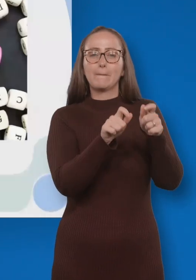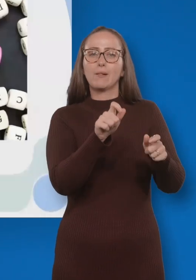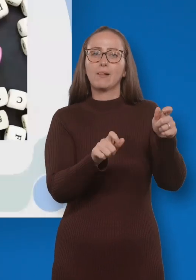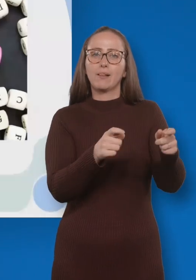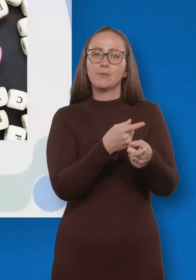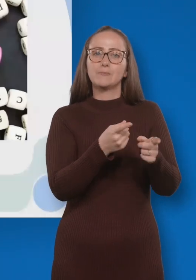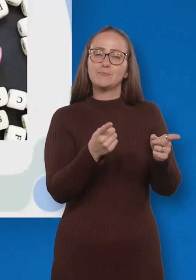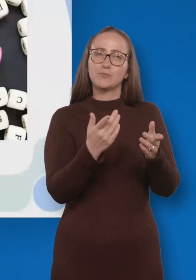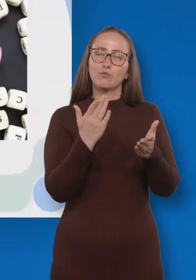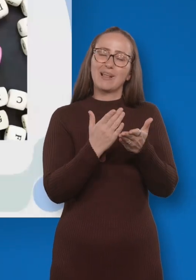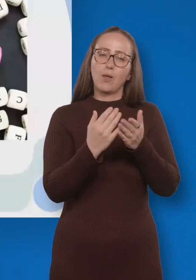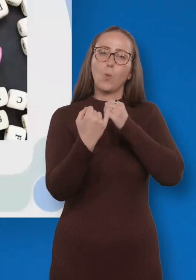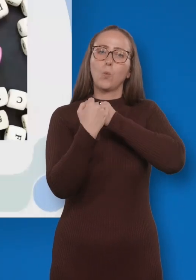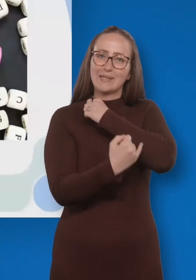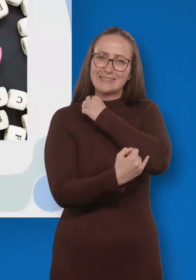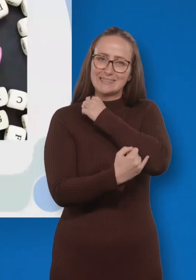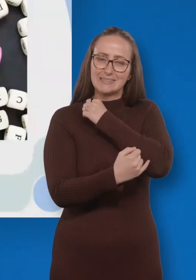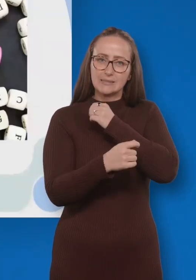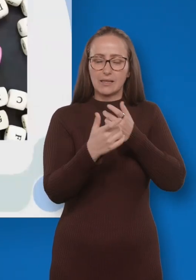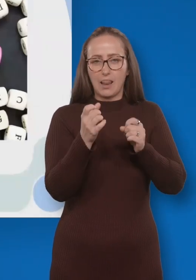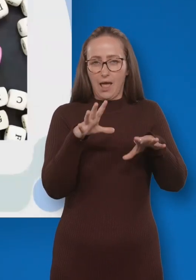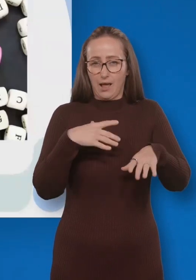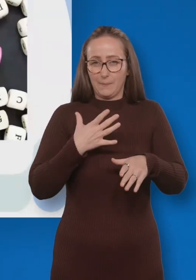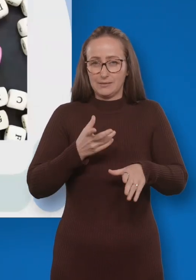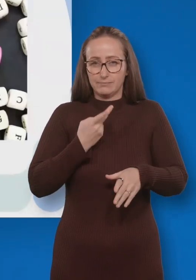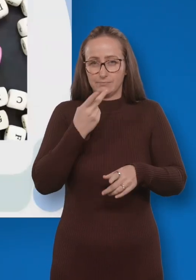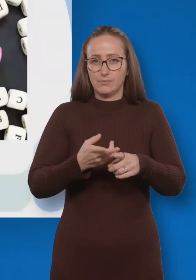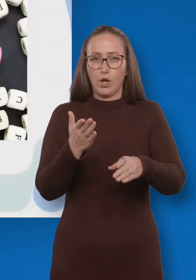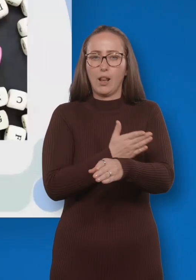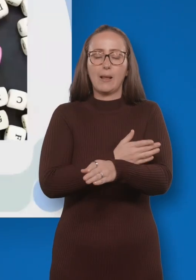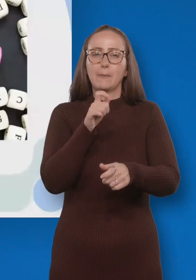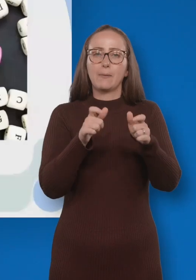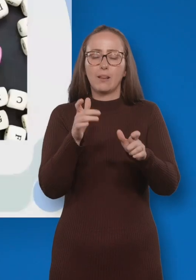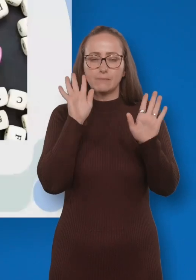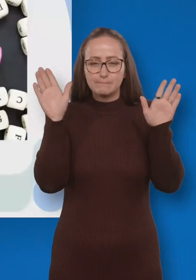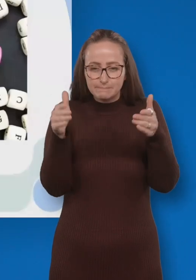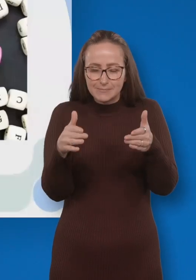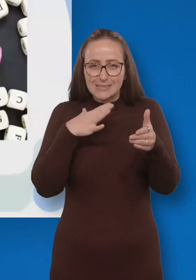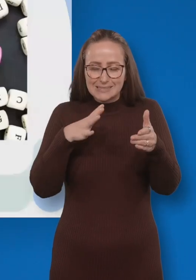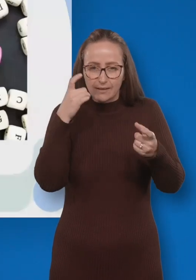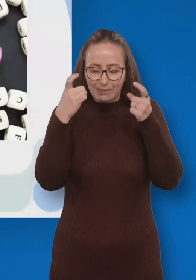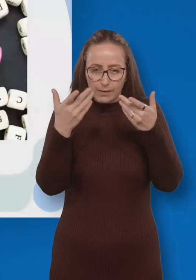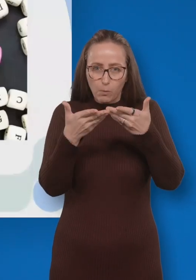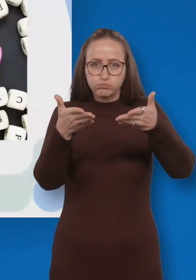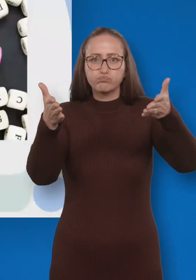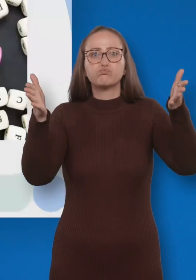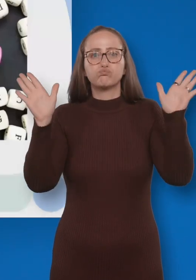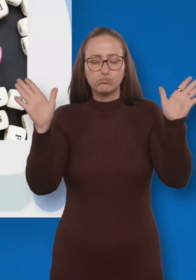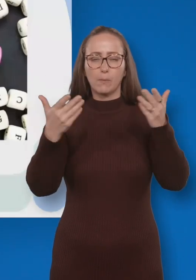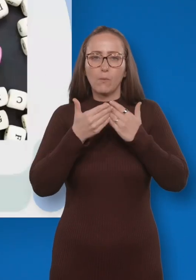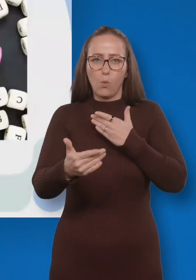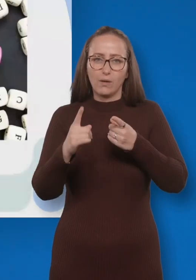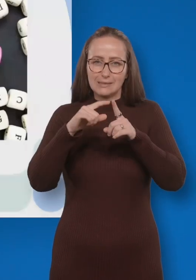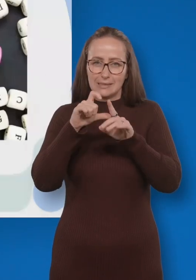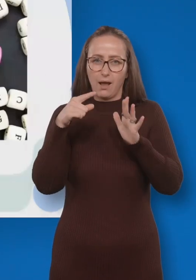the weaknesses I think we would see is that people, like I said earlier on, don't think broadly enough. When people think about EDI, I think historically, especially because we